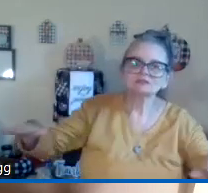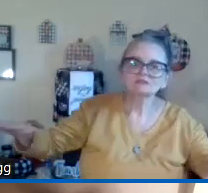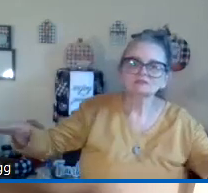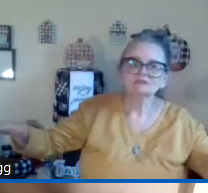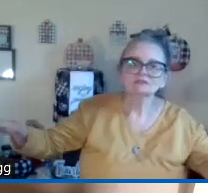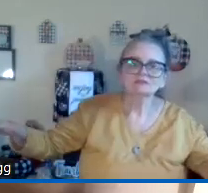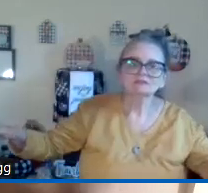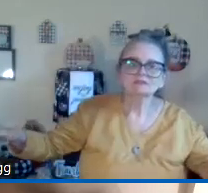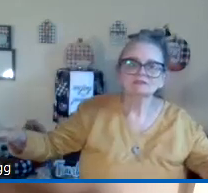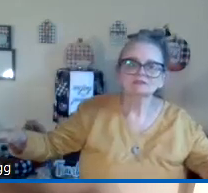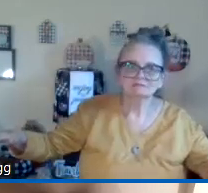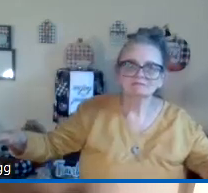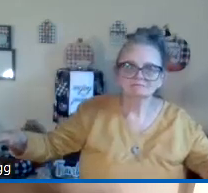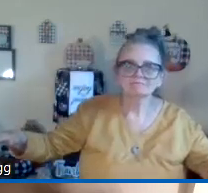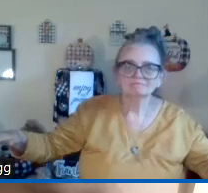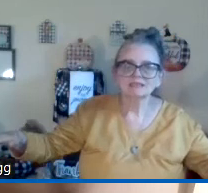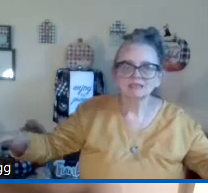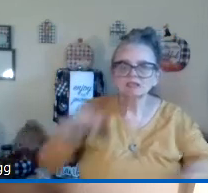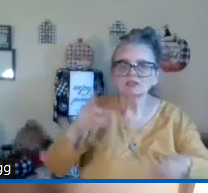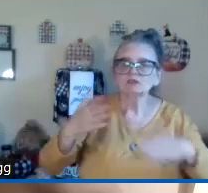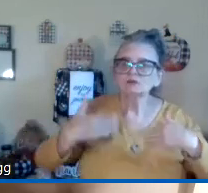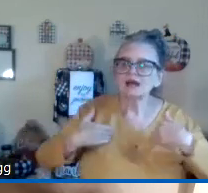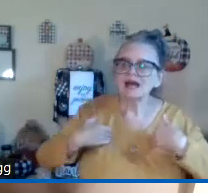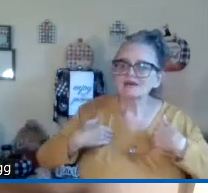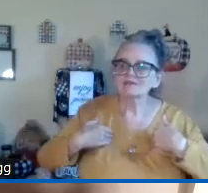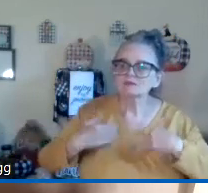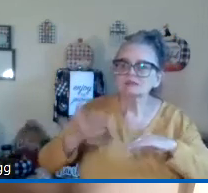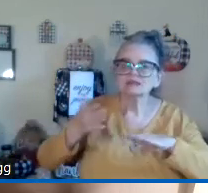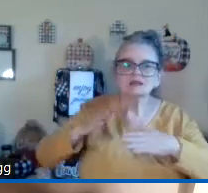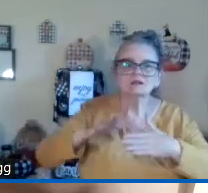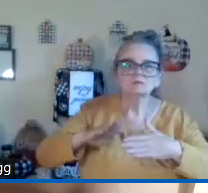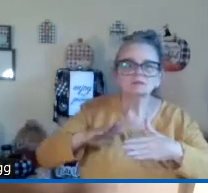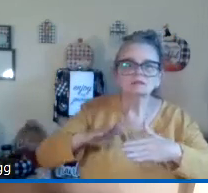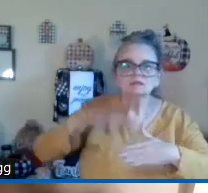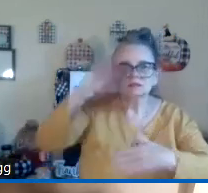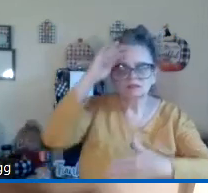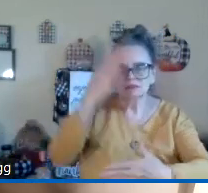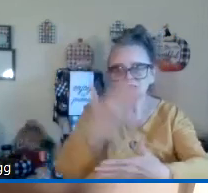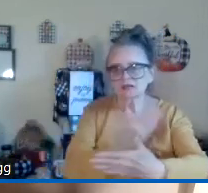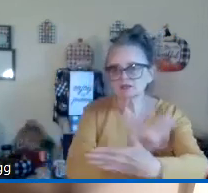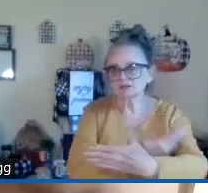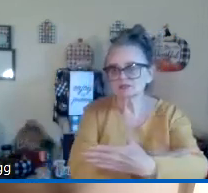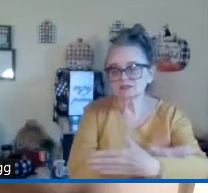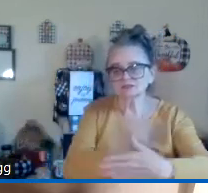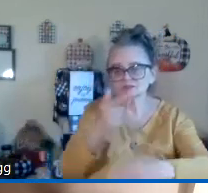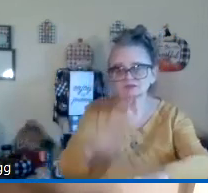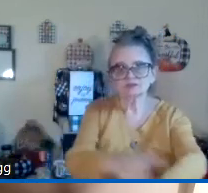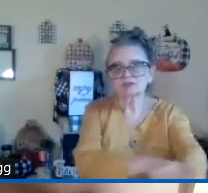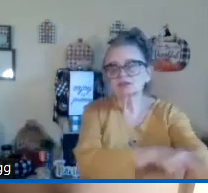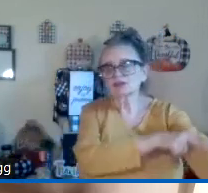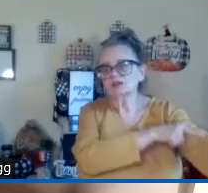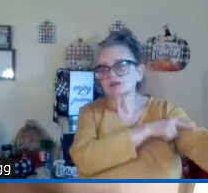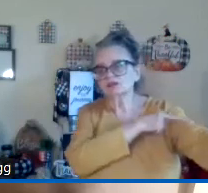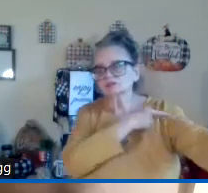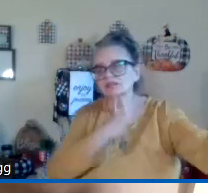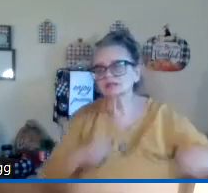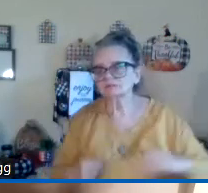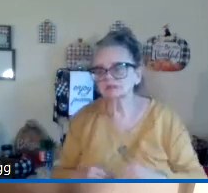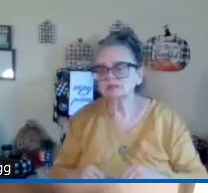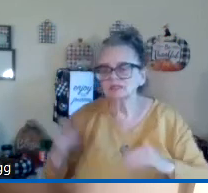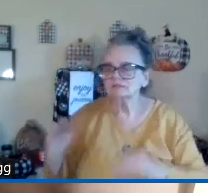us, not Nicole more than Rose or Karen. We all have the same